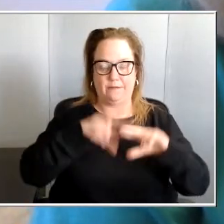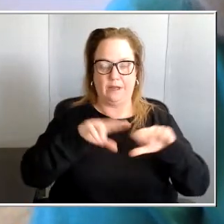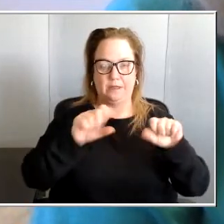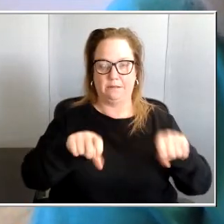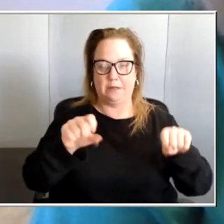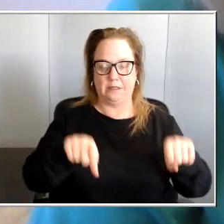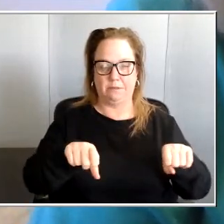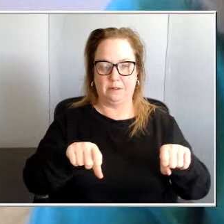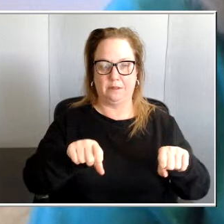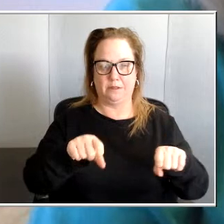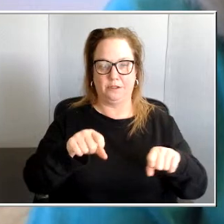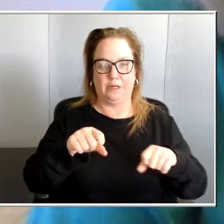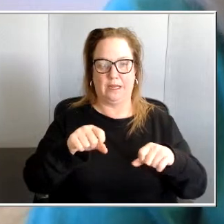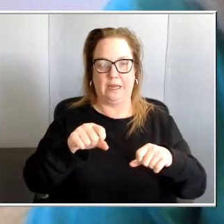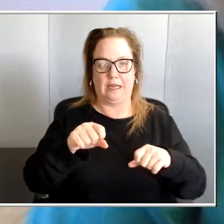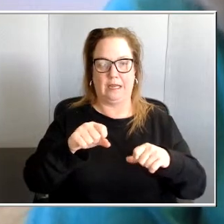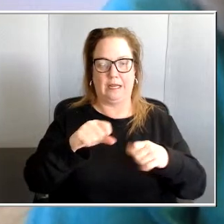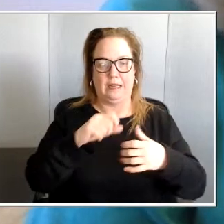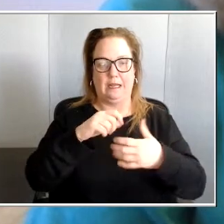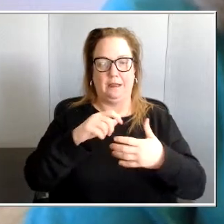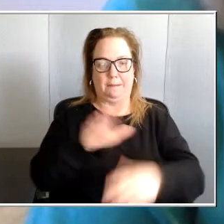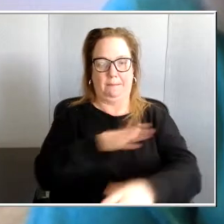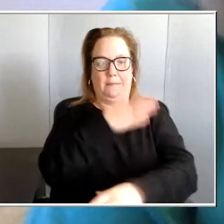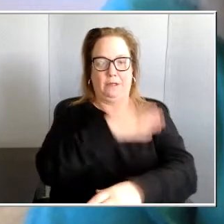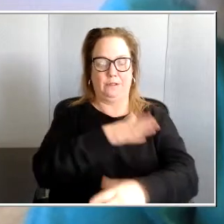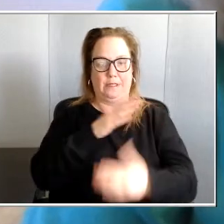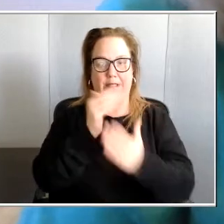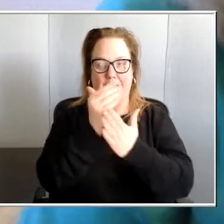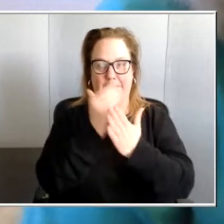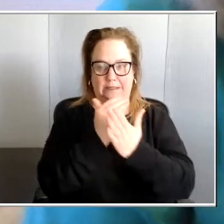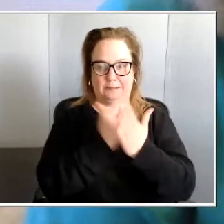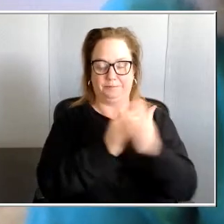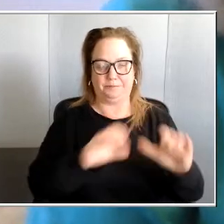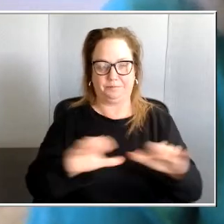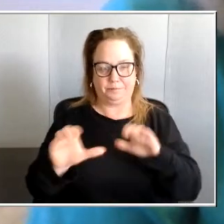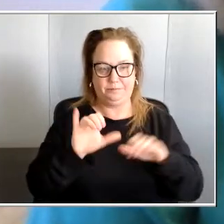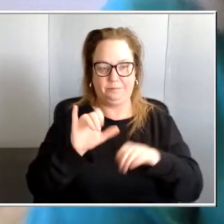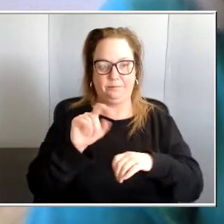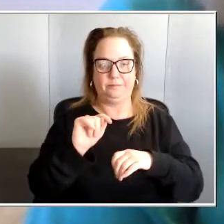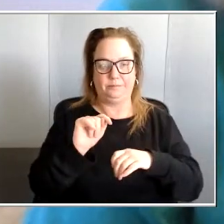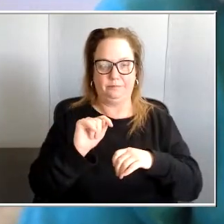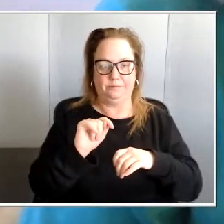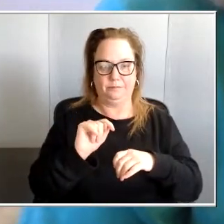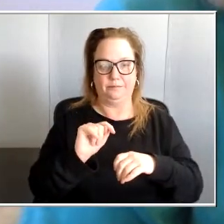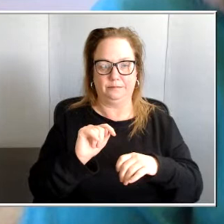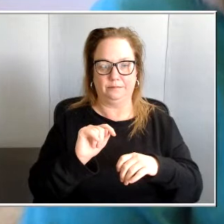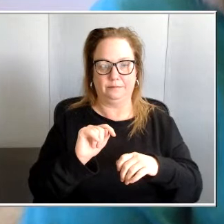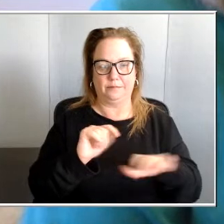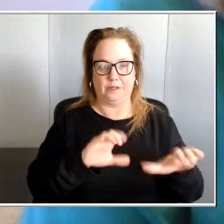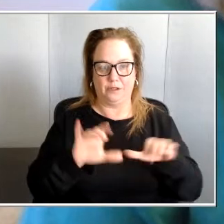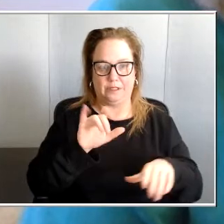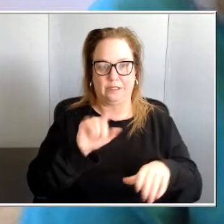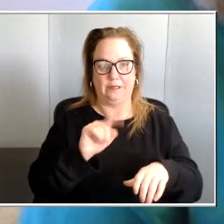like a hit list that she would play while she was doing it, just so that she did it. But she really wanted